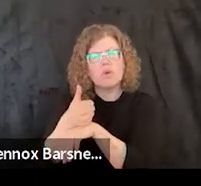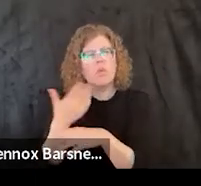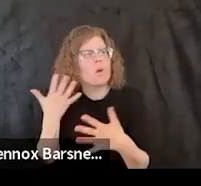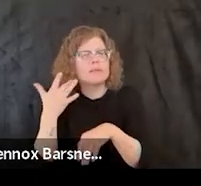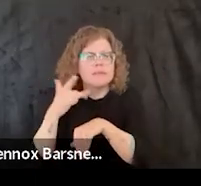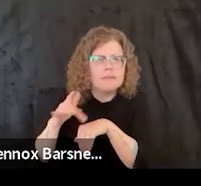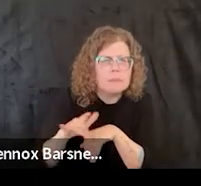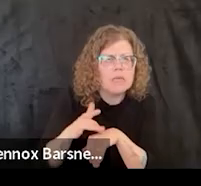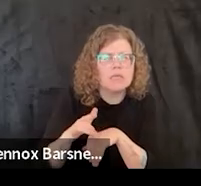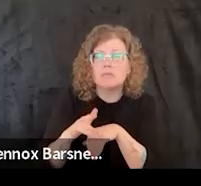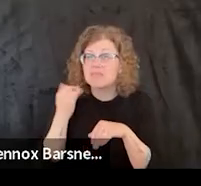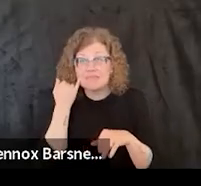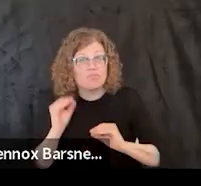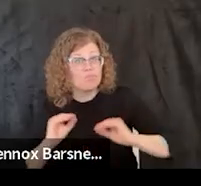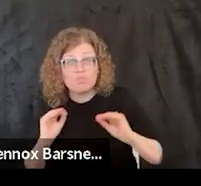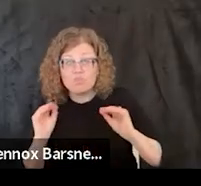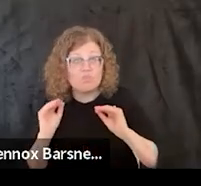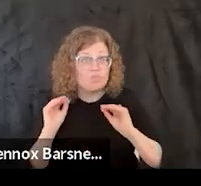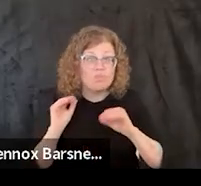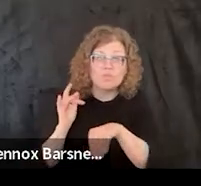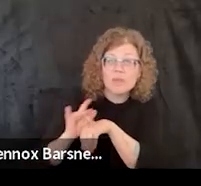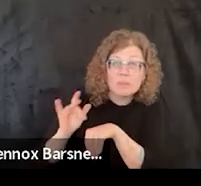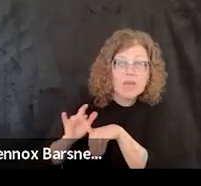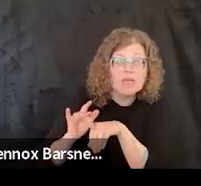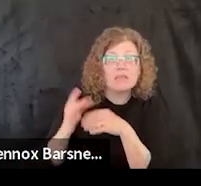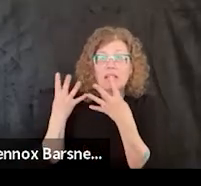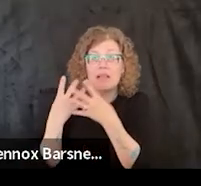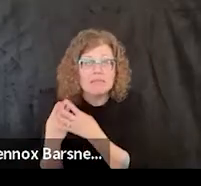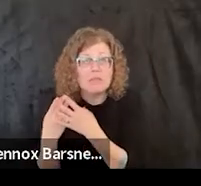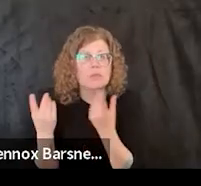cost of renting versus purchasing.